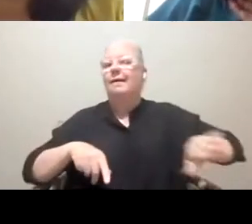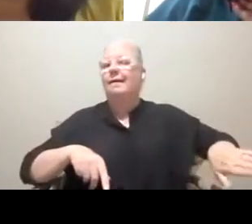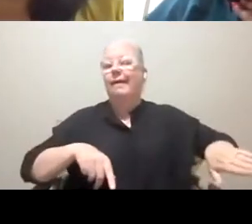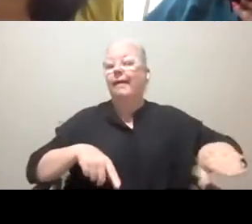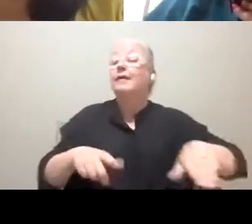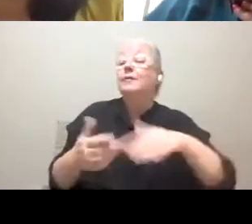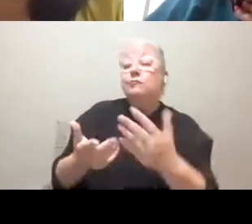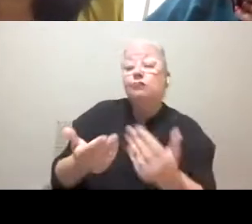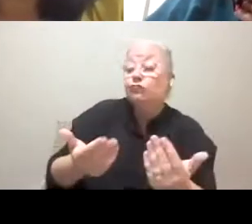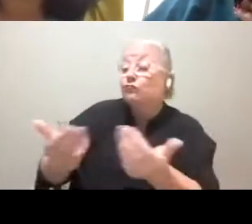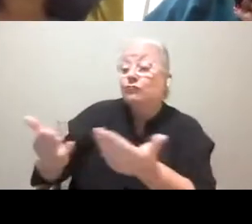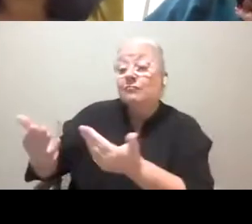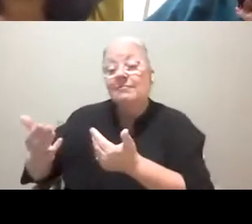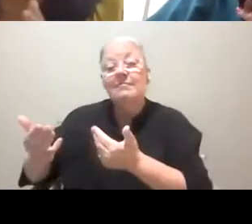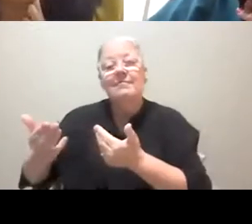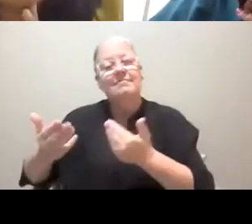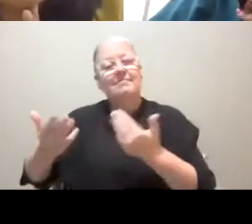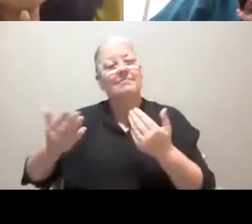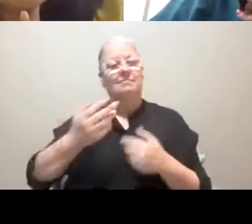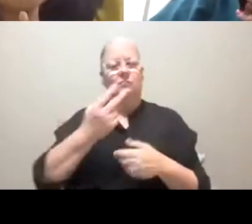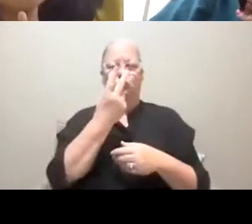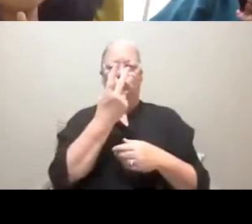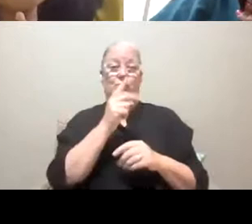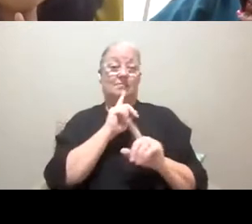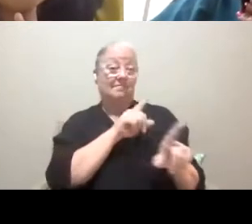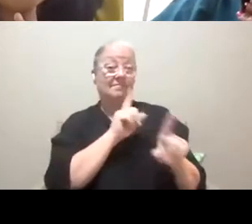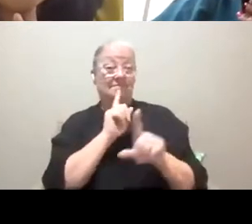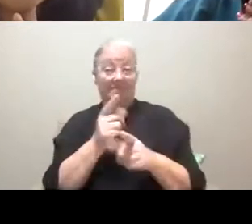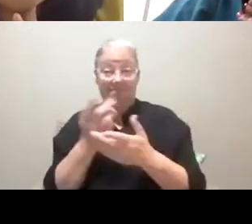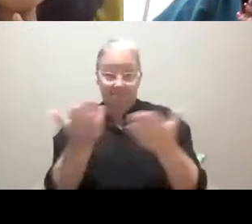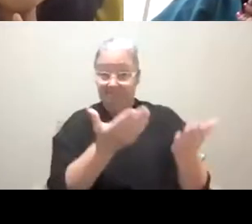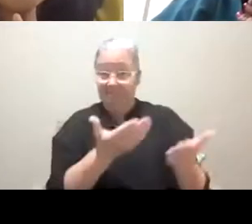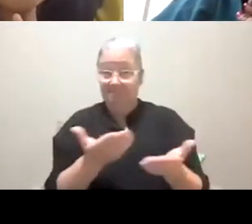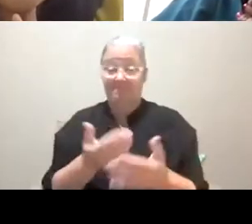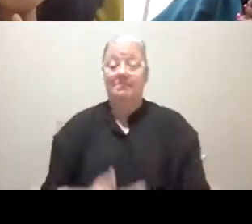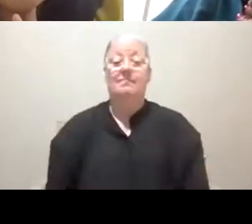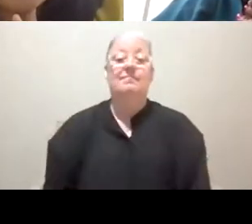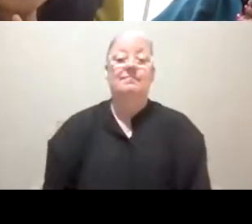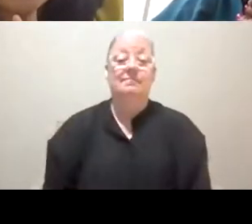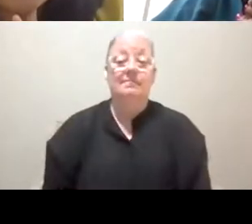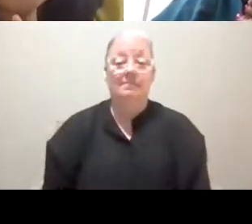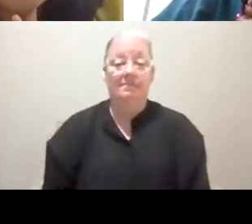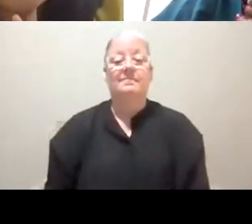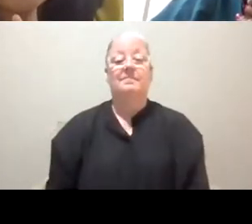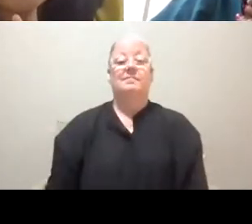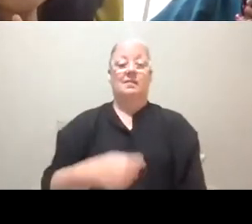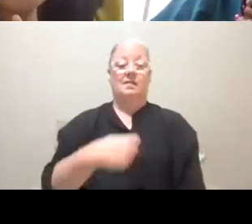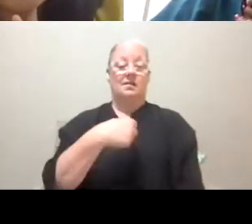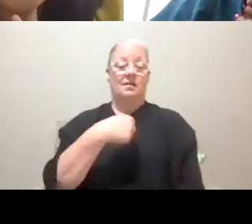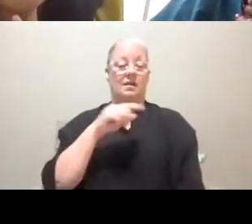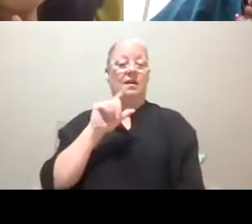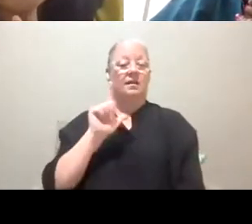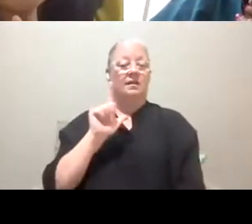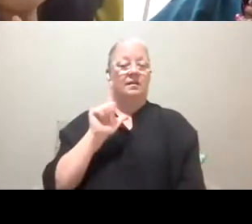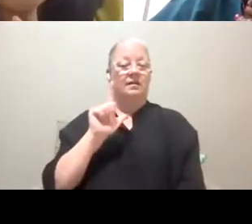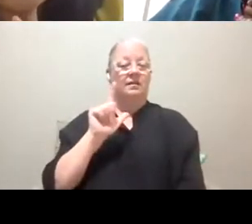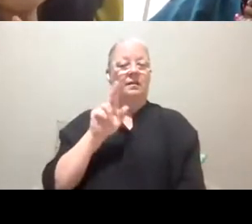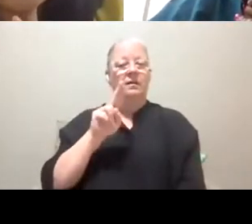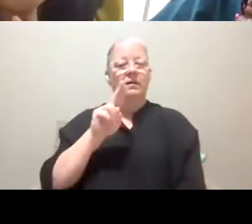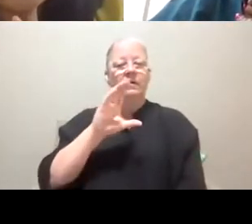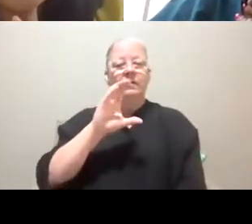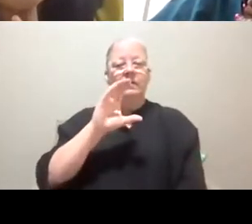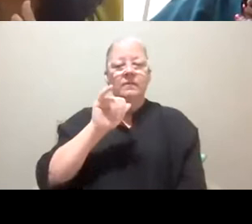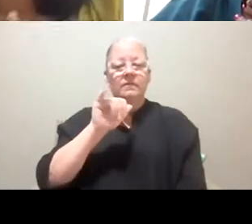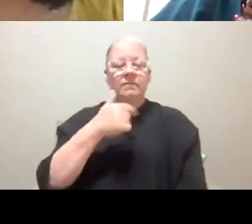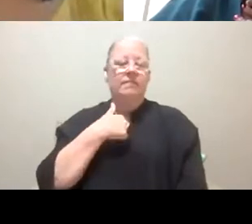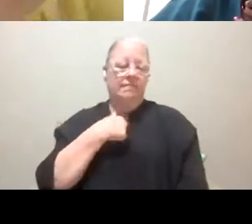So I will respond. I will let Tushita respond on the first one, and then I